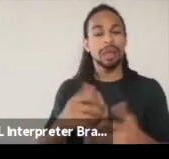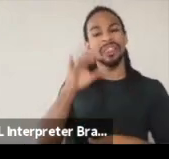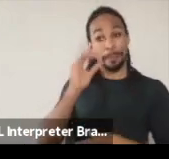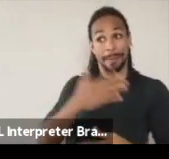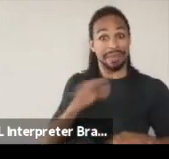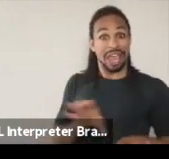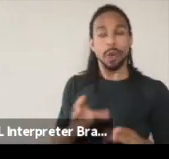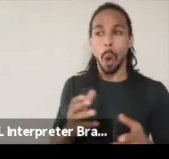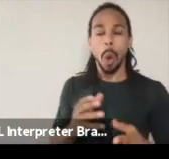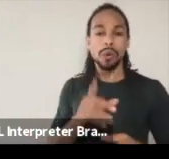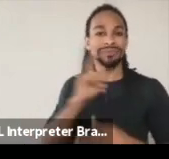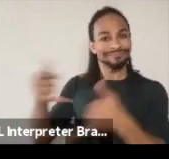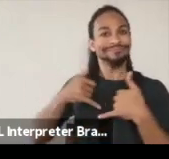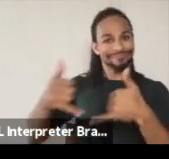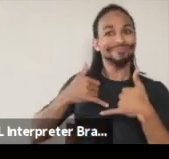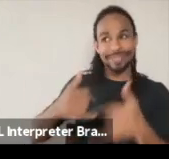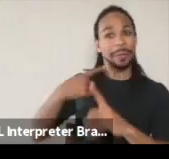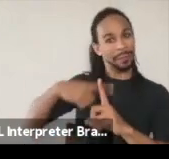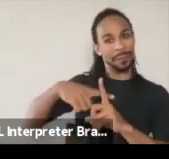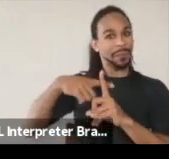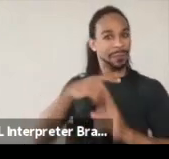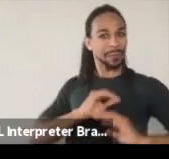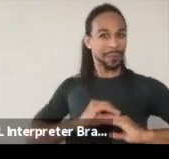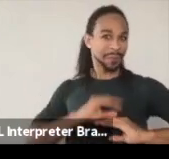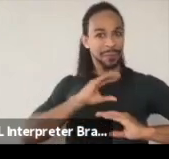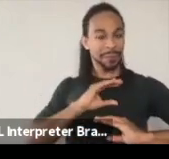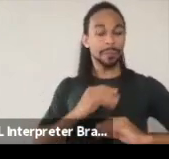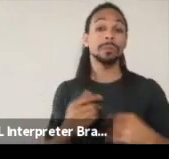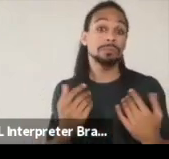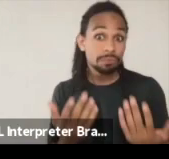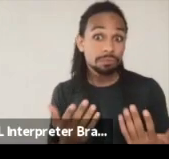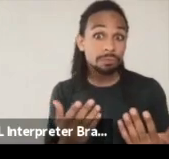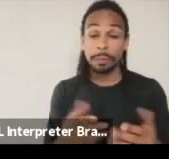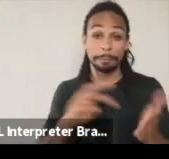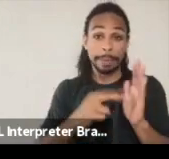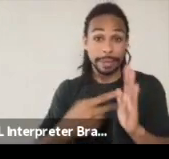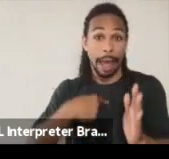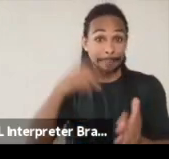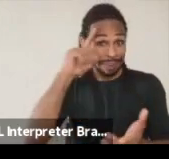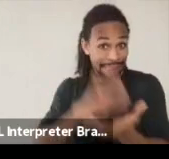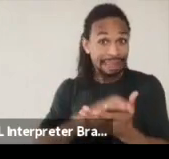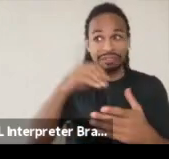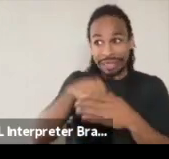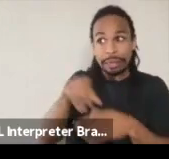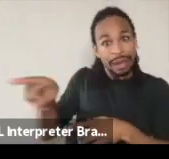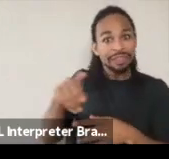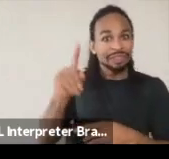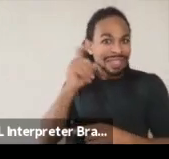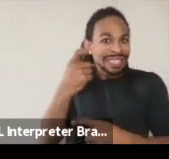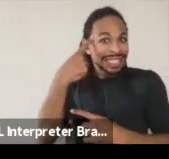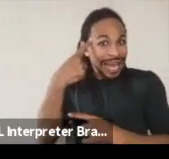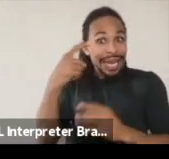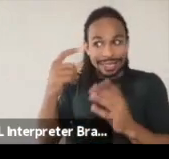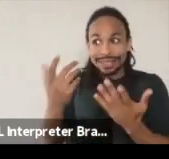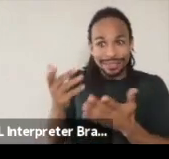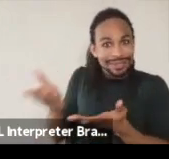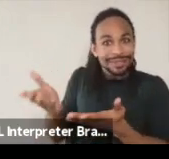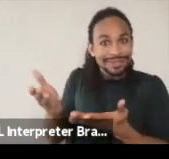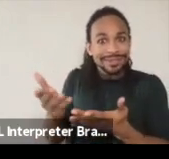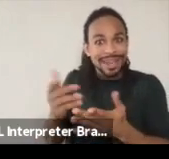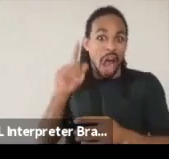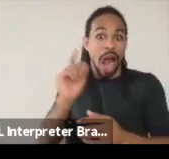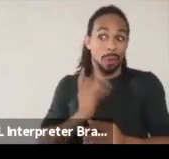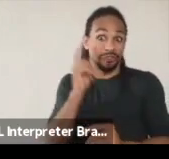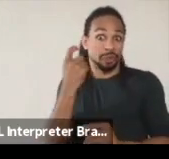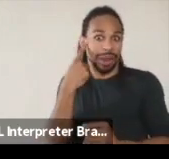And so, you know, I really believed in the state as a child. And I want to be clear about that. I